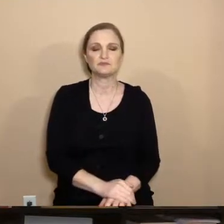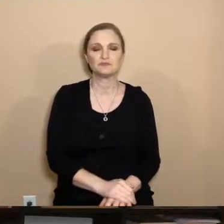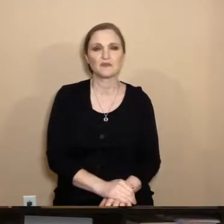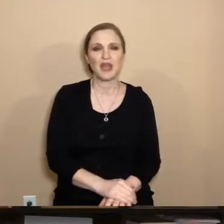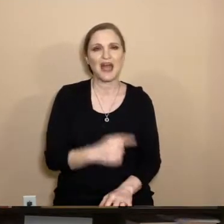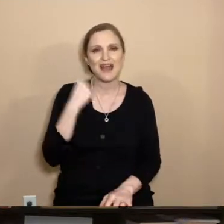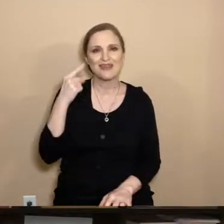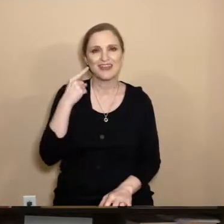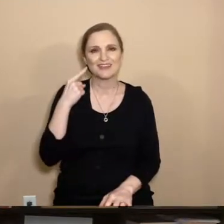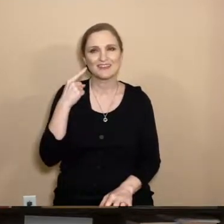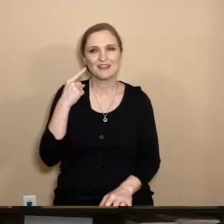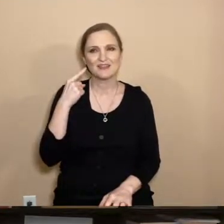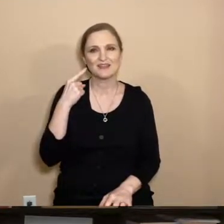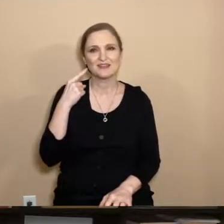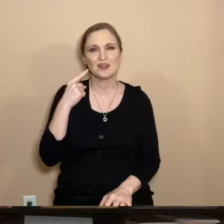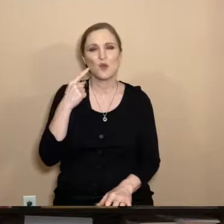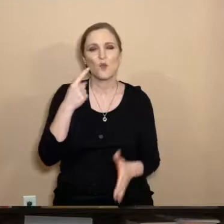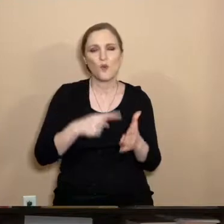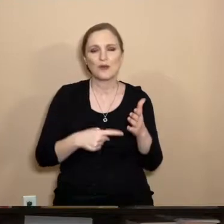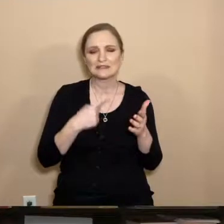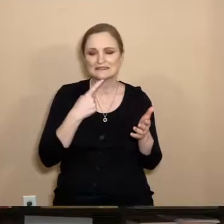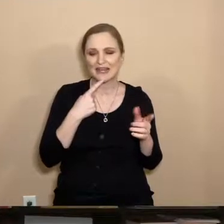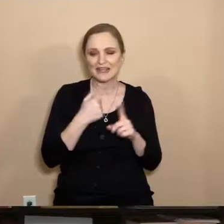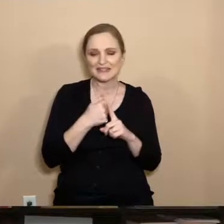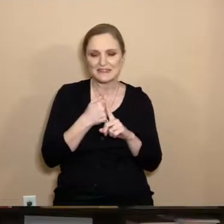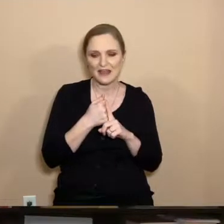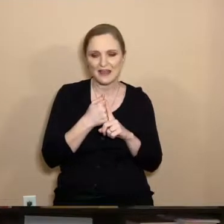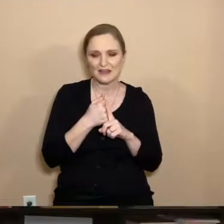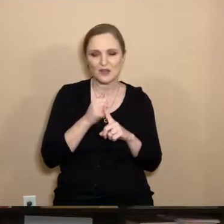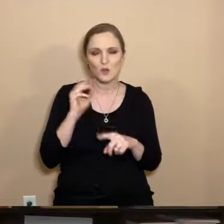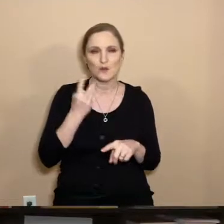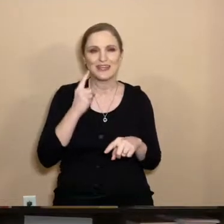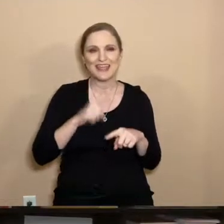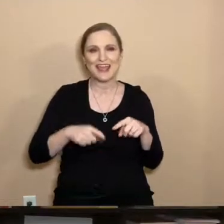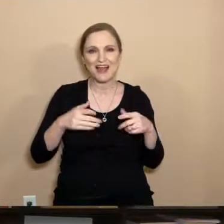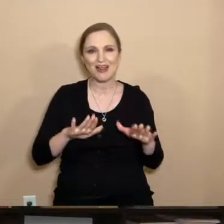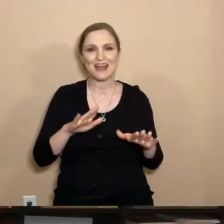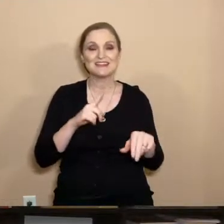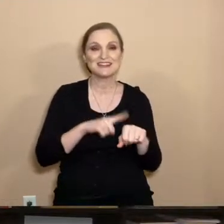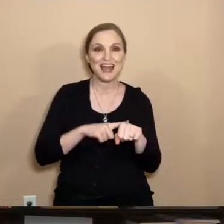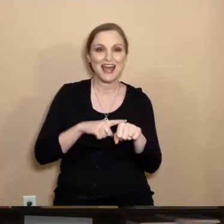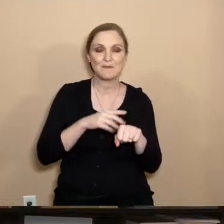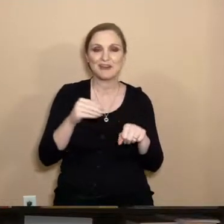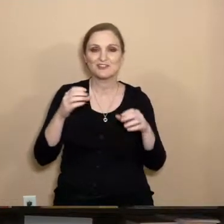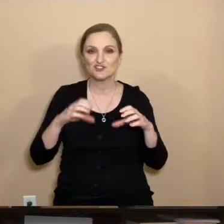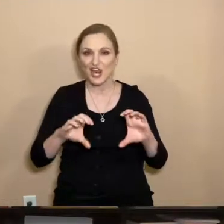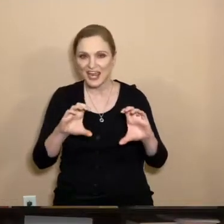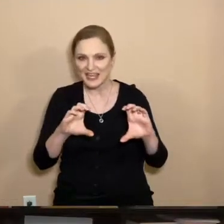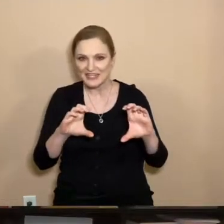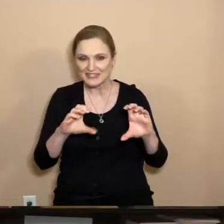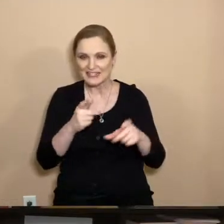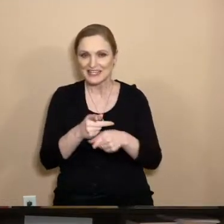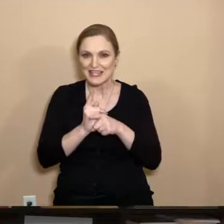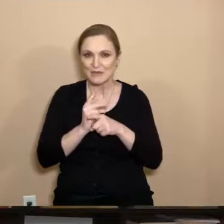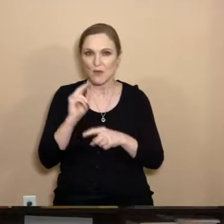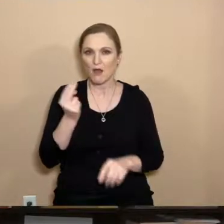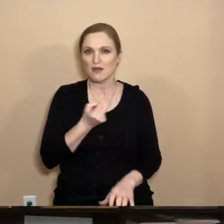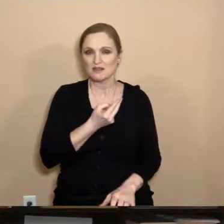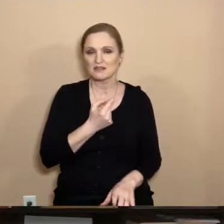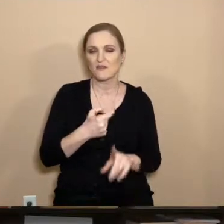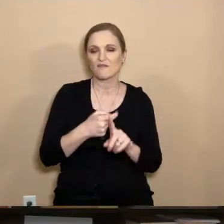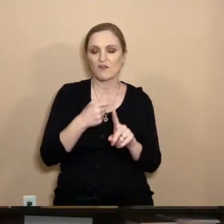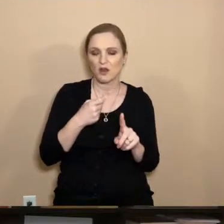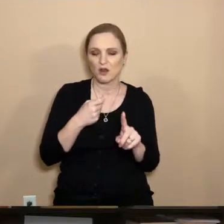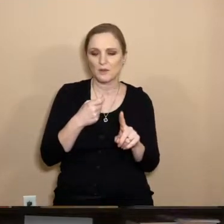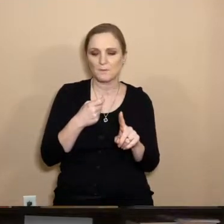I think the overall message is that, we can't let time and chance keep us